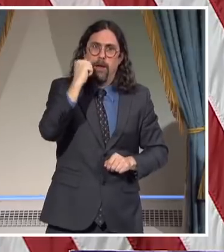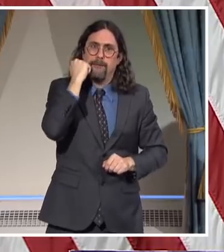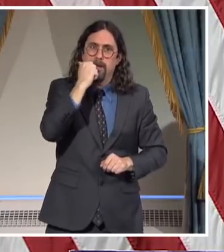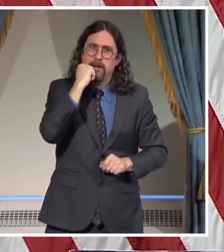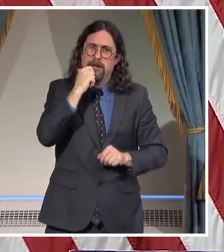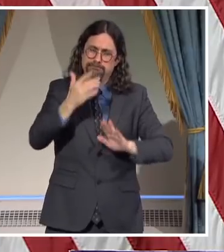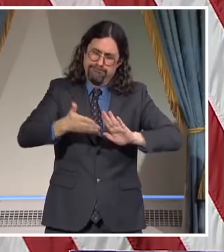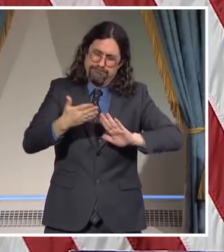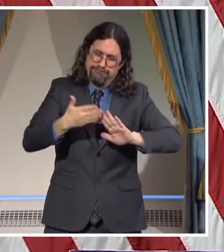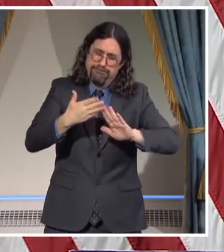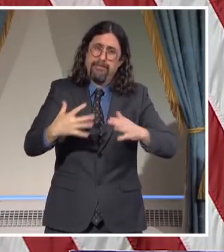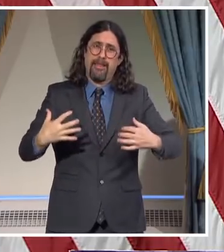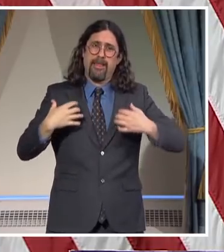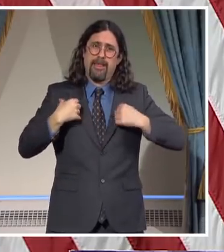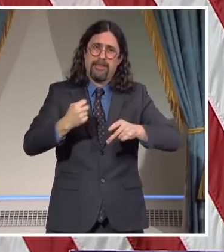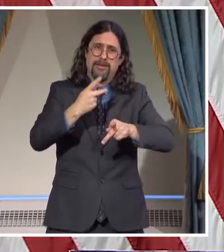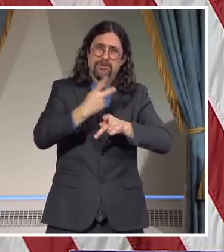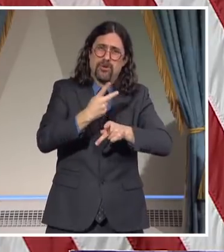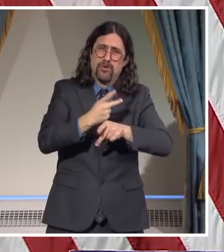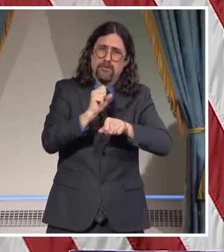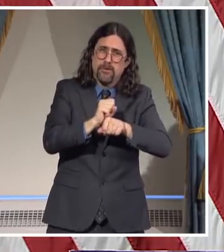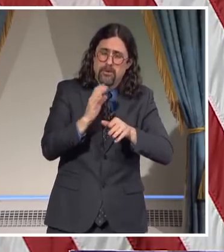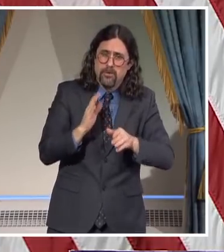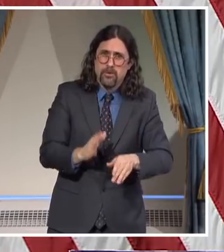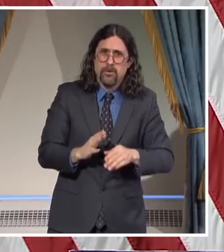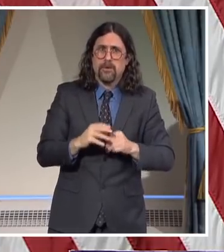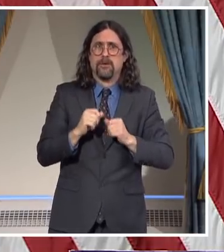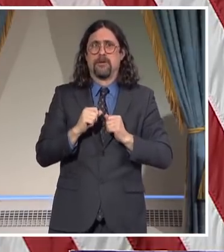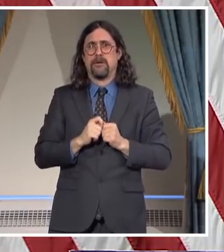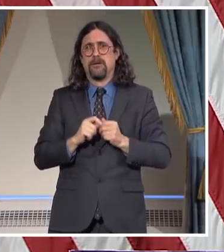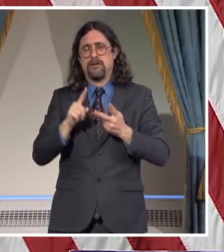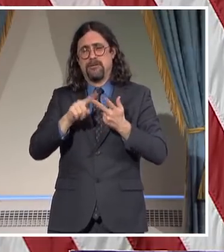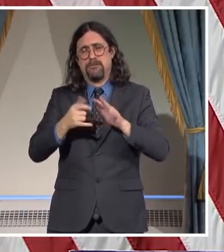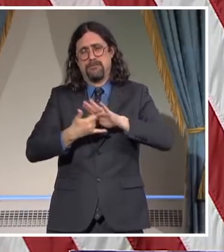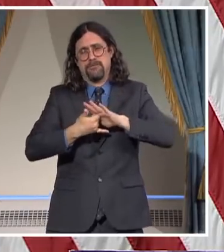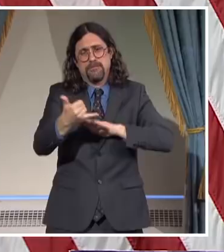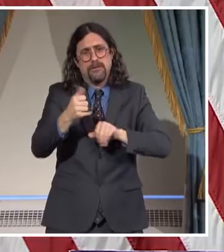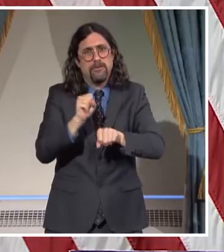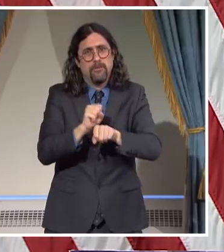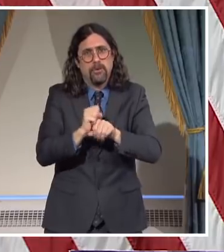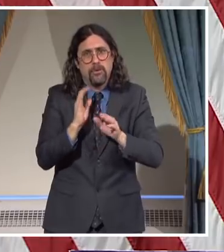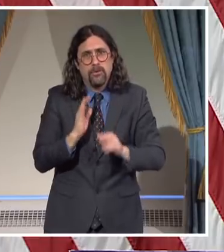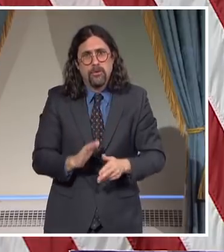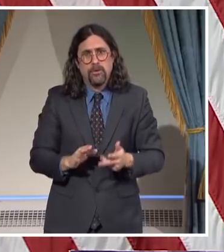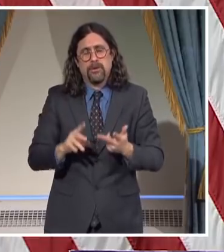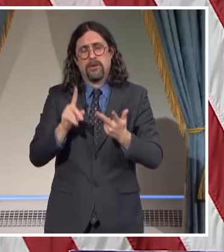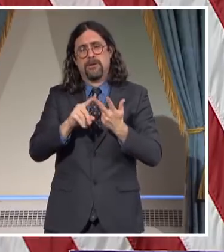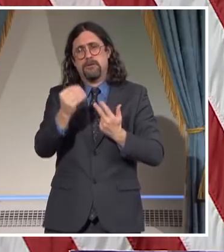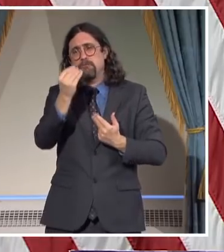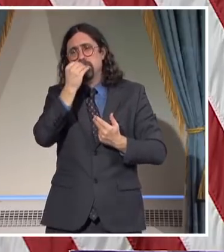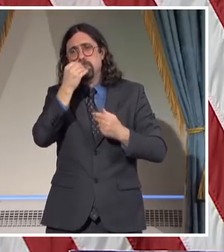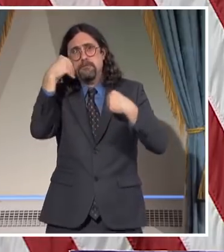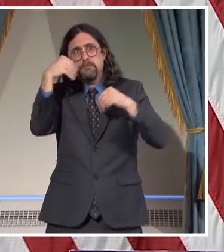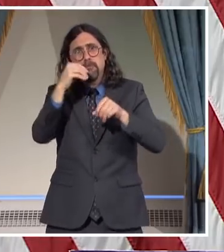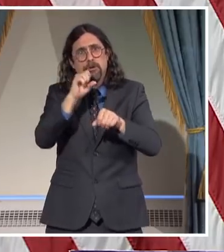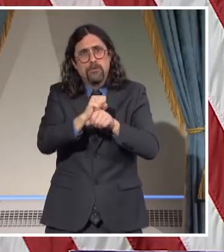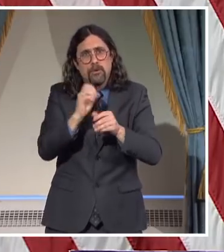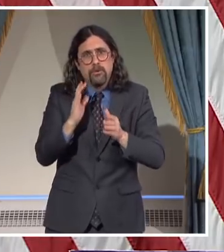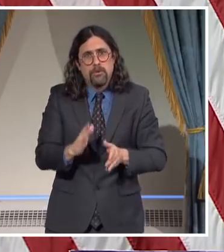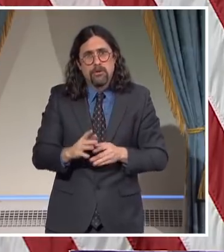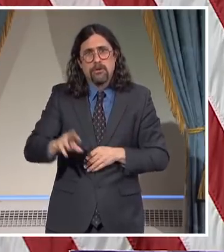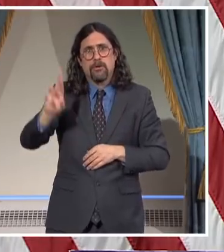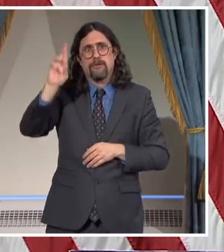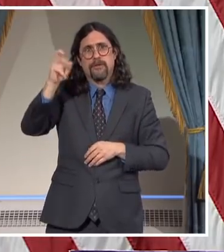essential workers, folks at the grocery stores and the pharmacies I mentioned earlier. So many people who are making it their business to get